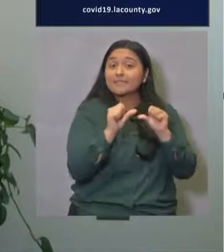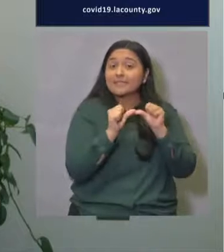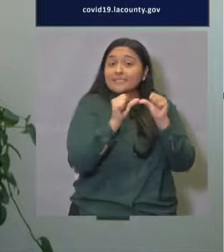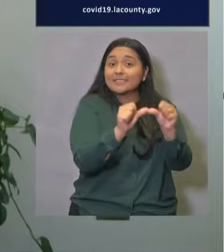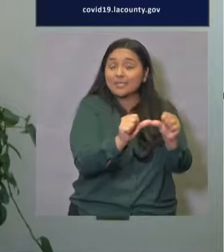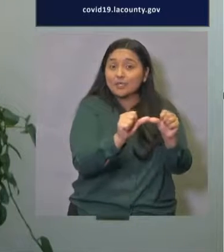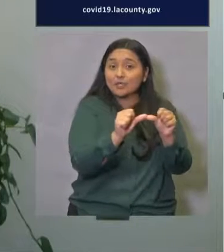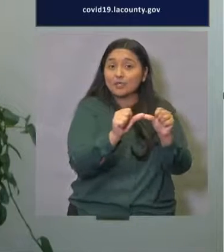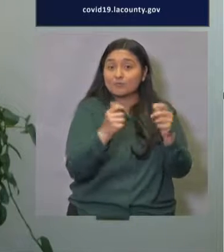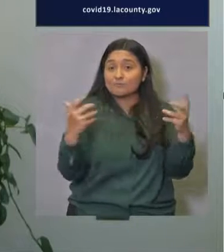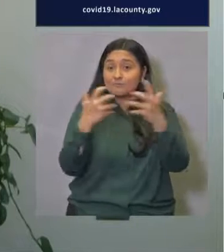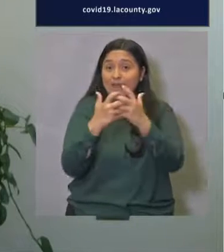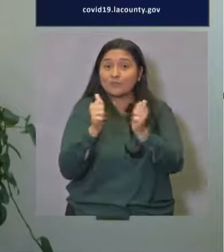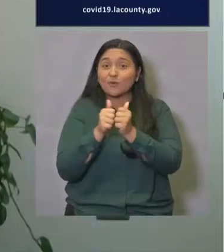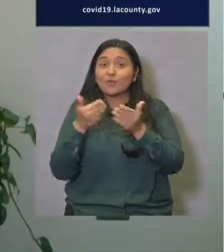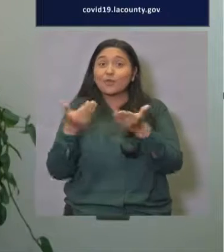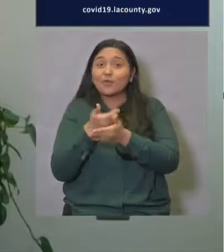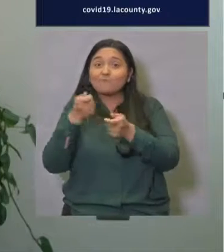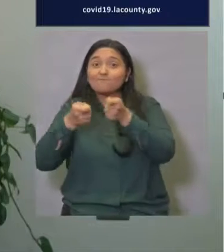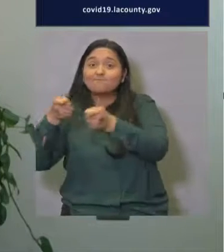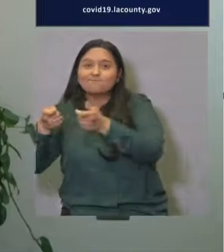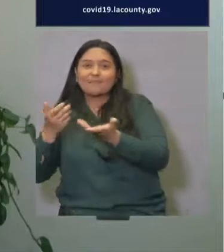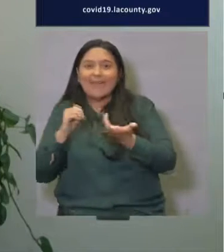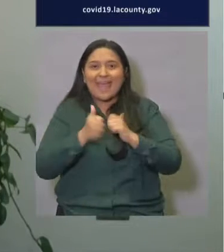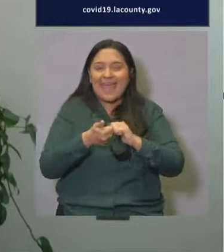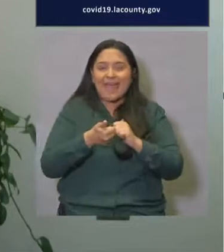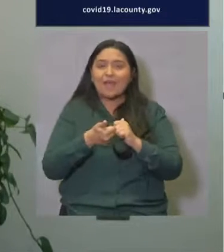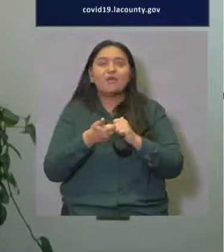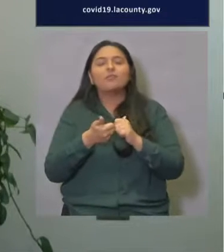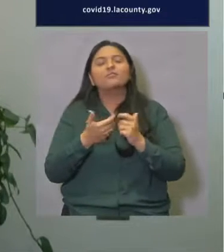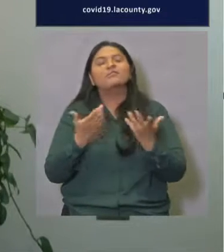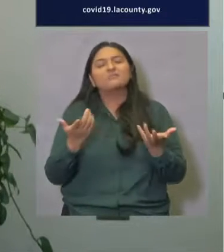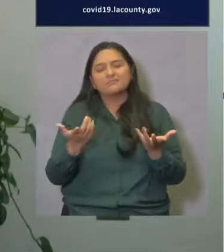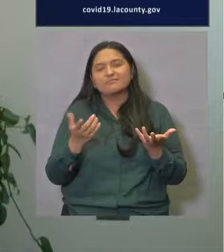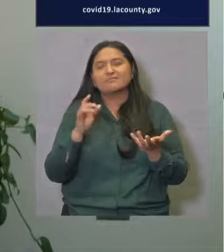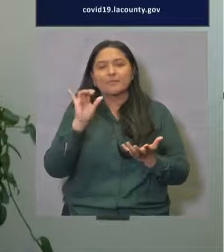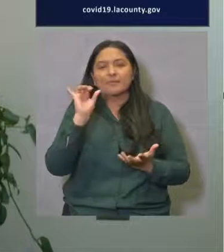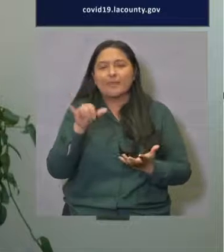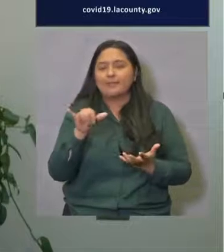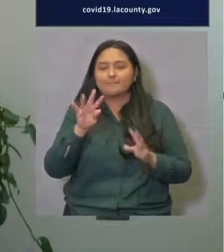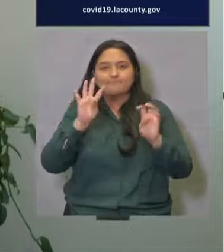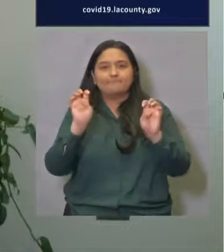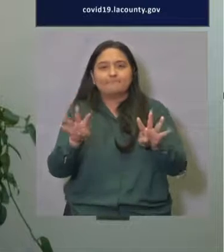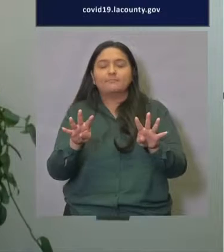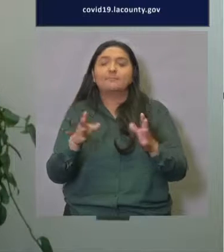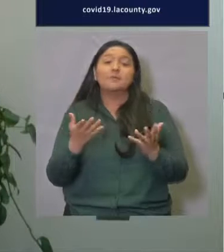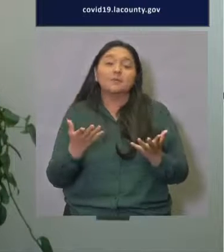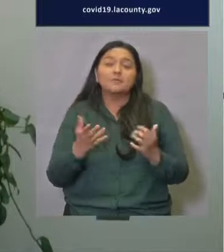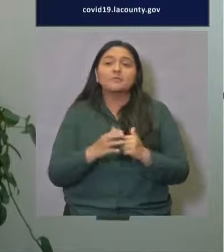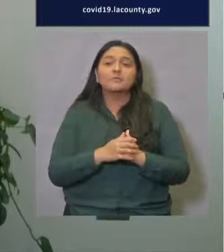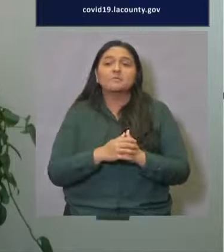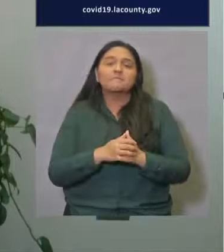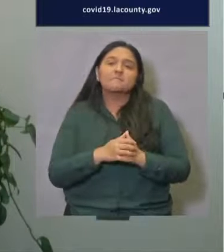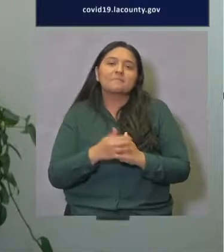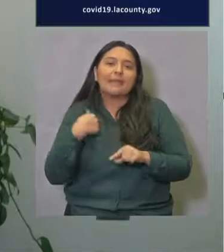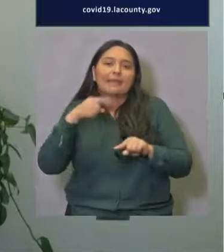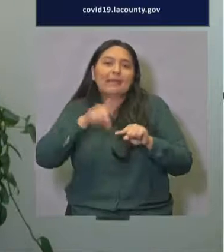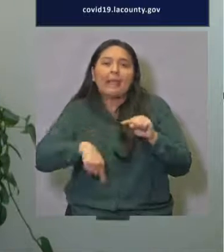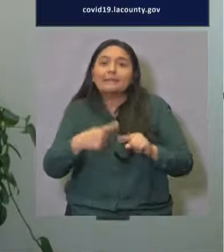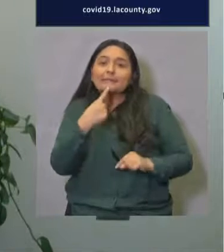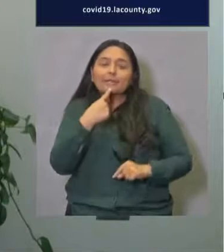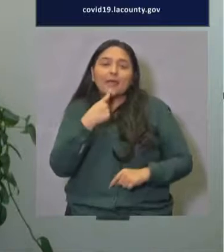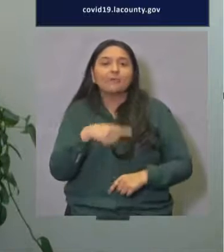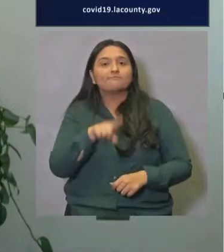time, or how long they're going to hold up. So I want to just say, you know, I don't think it would be helpful for me to speak with